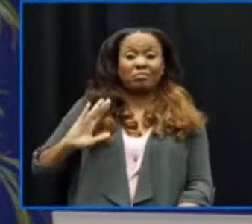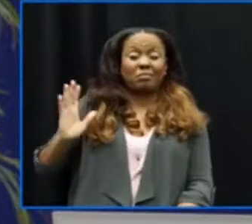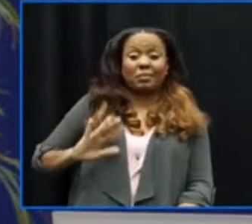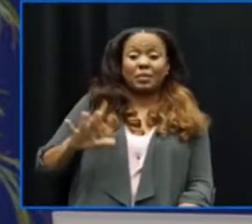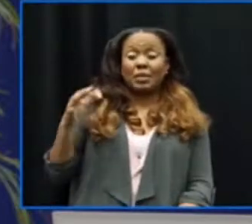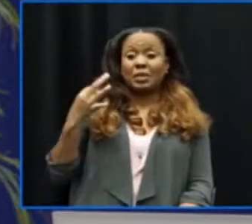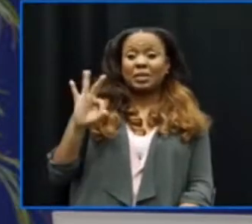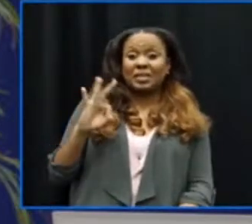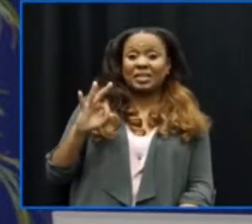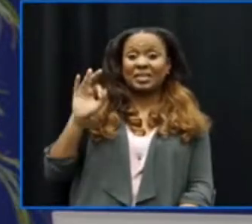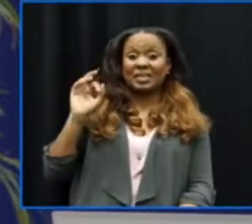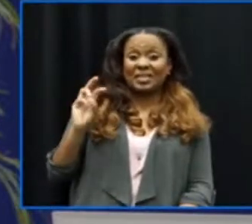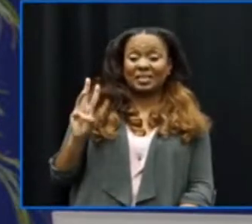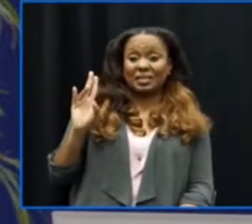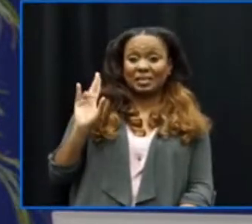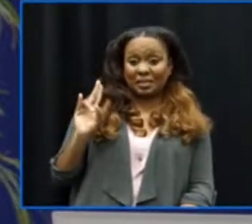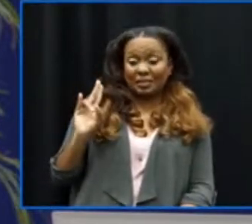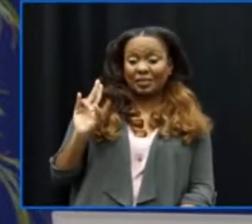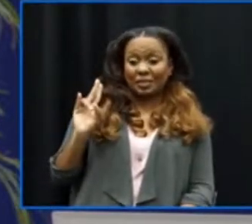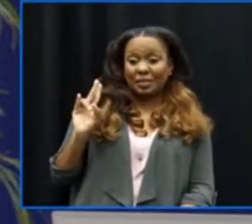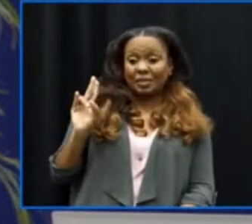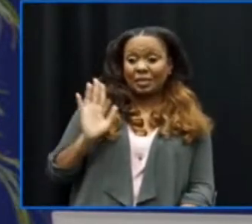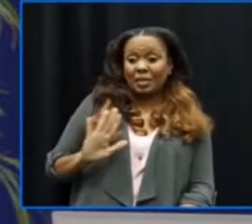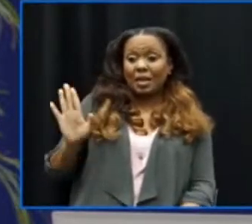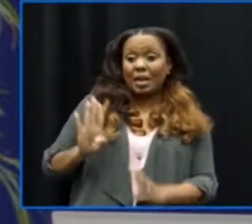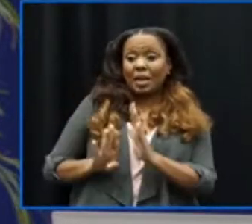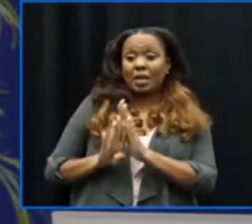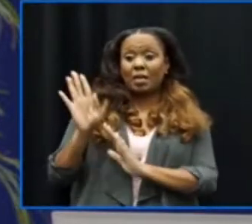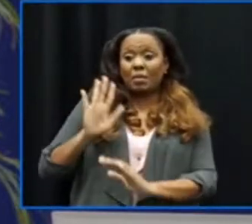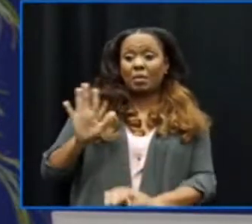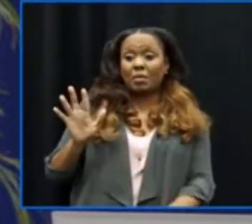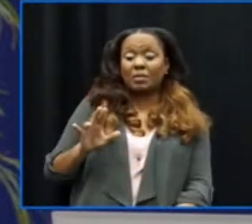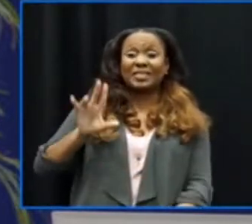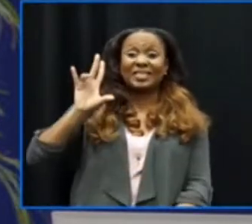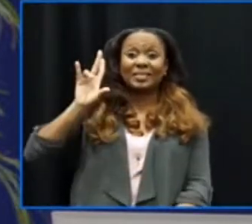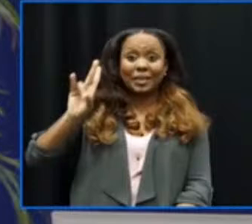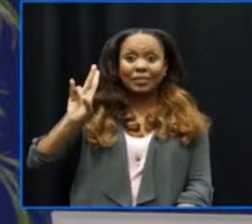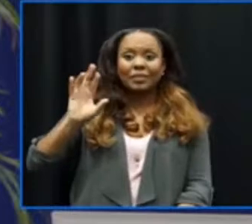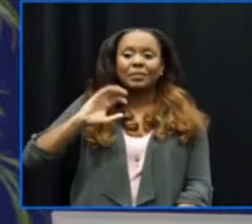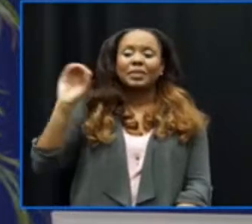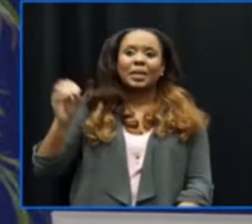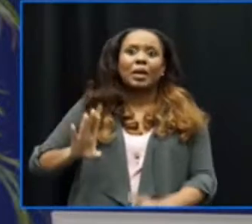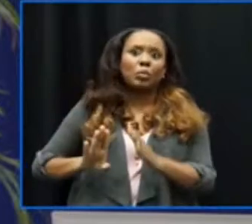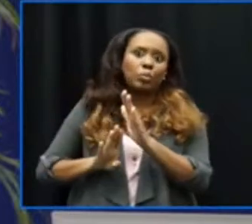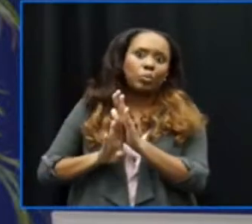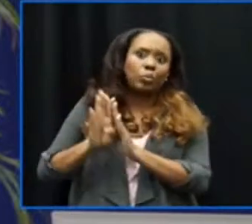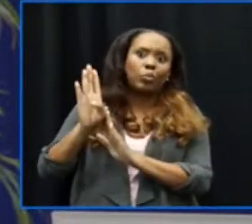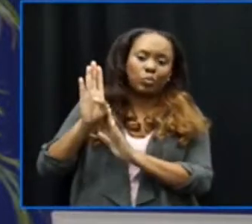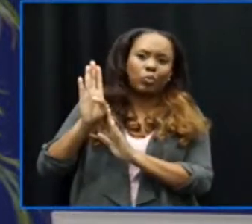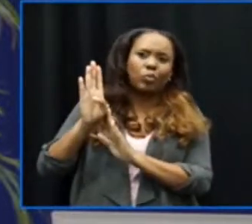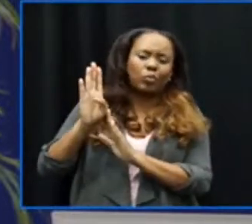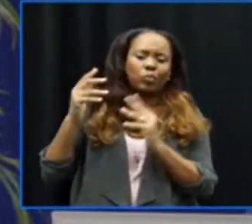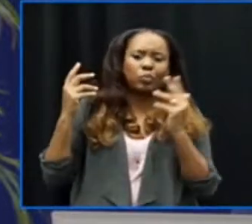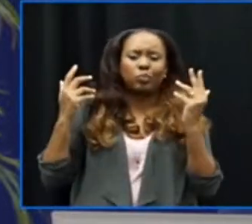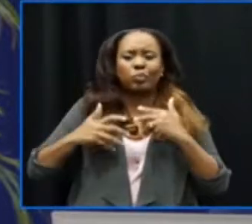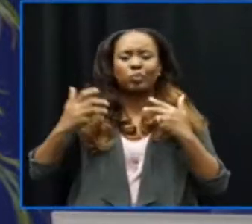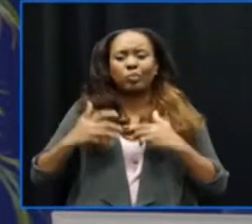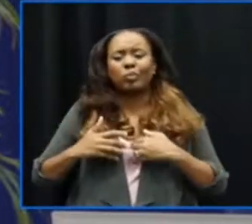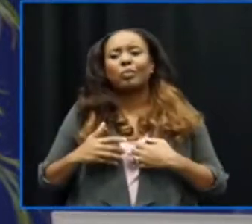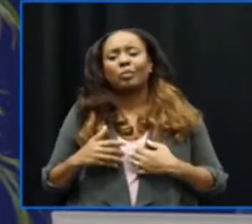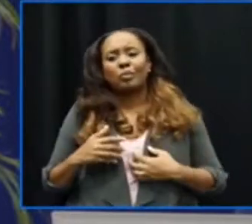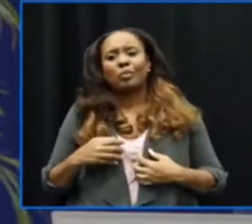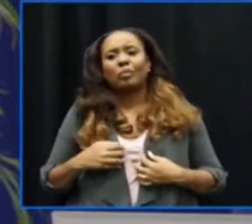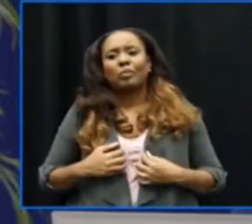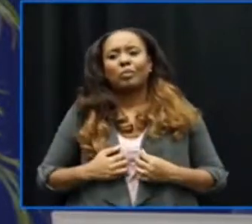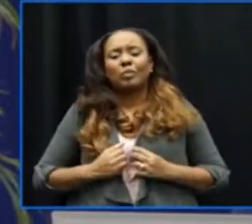1967, in that decade, annual average growth was almost 7%. Okay? So add that in